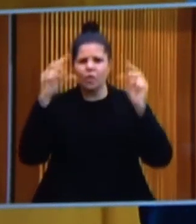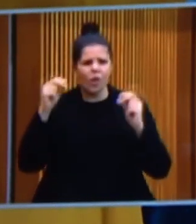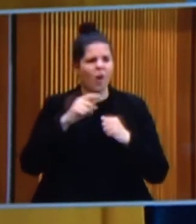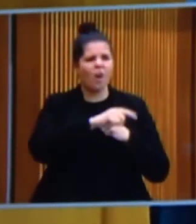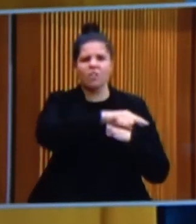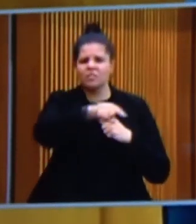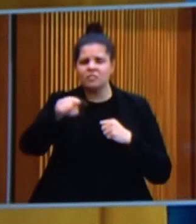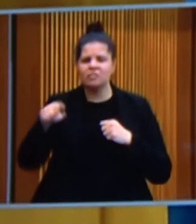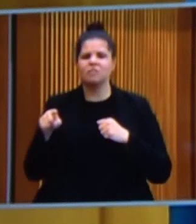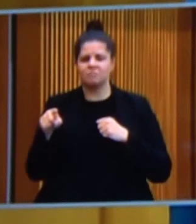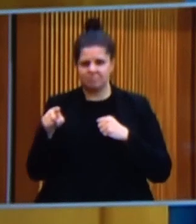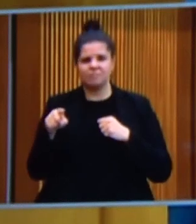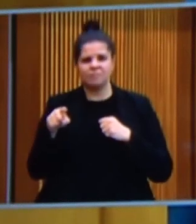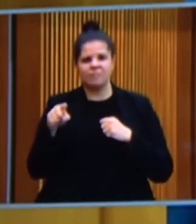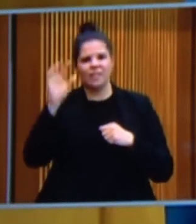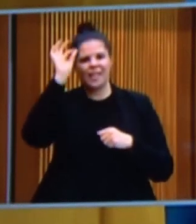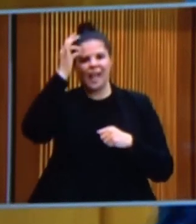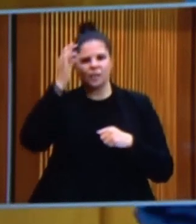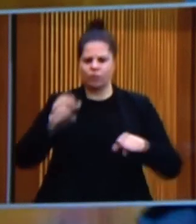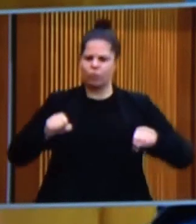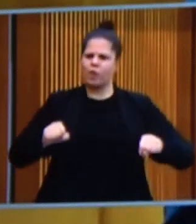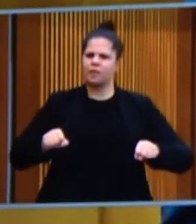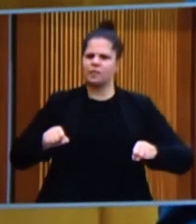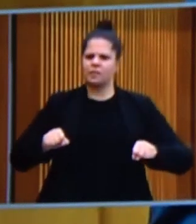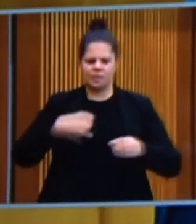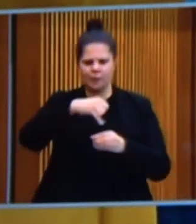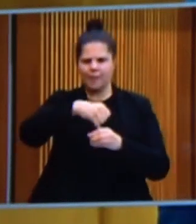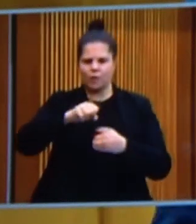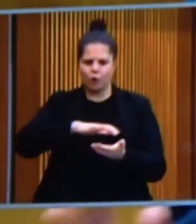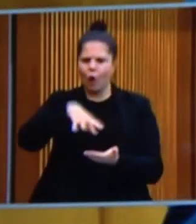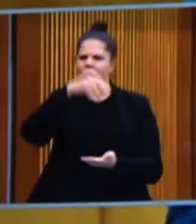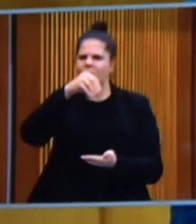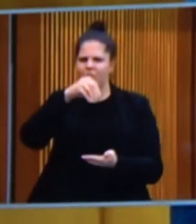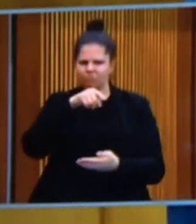the Council of the Presidents of Medical Colleges on behalf of all